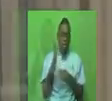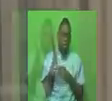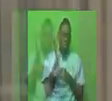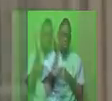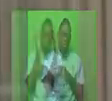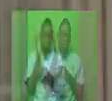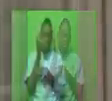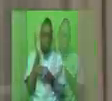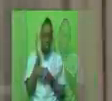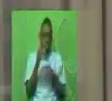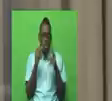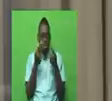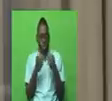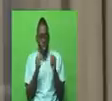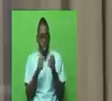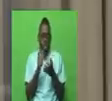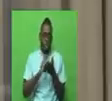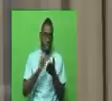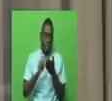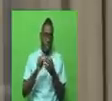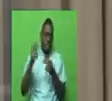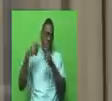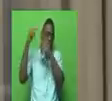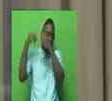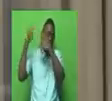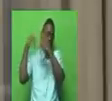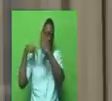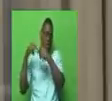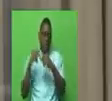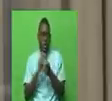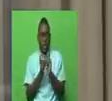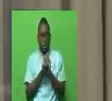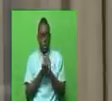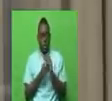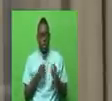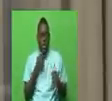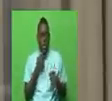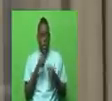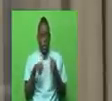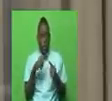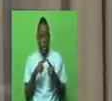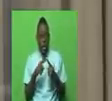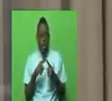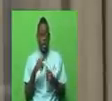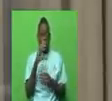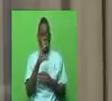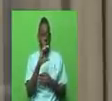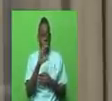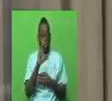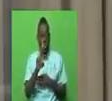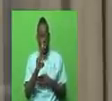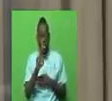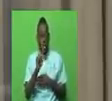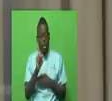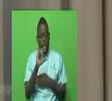rewrite history, including the fact that he admitted that when the UNC came into government as part of the People's